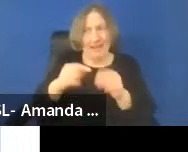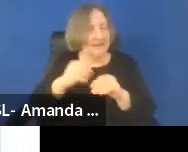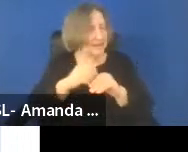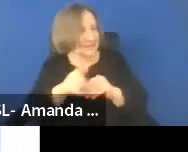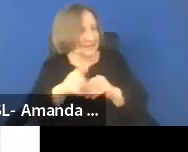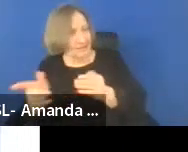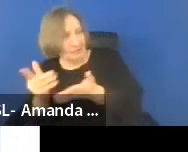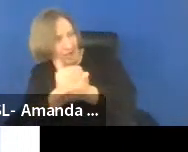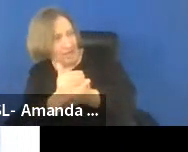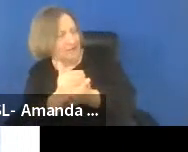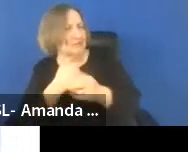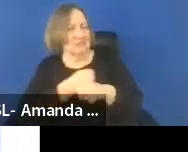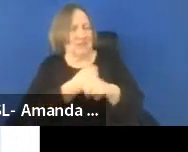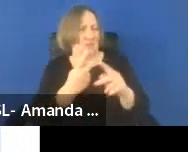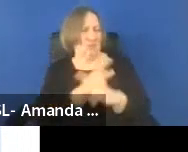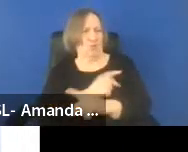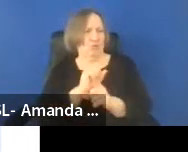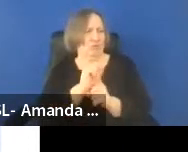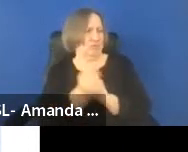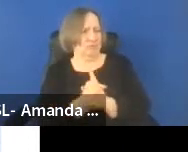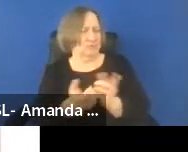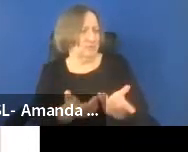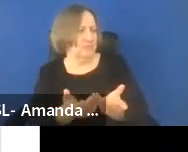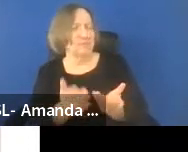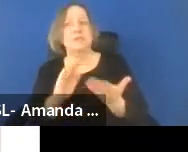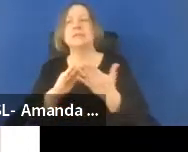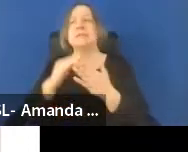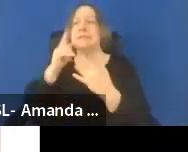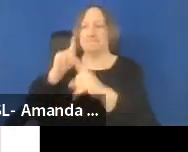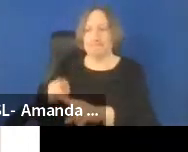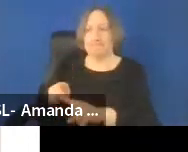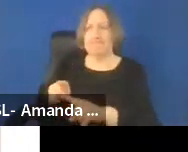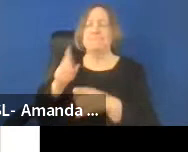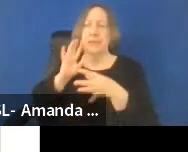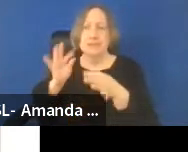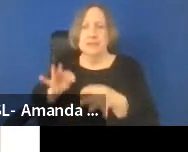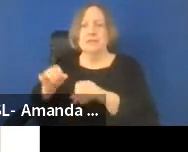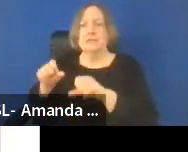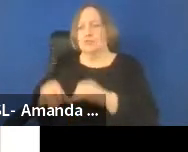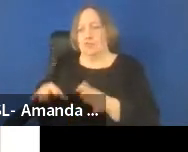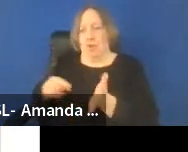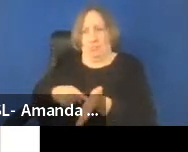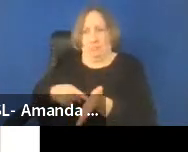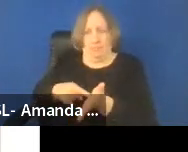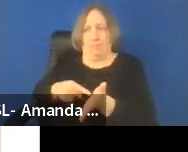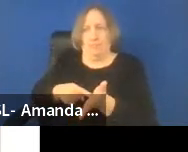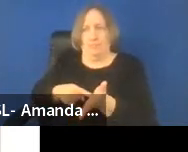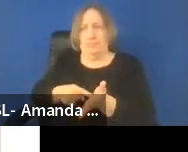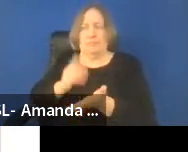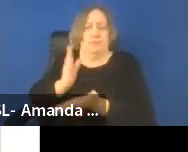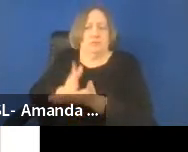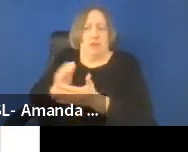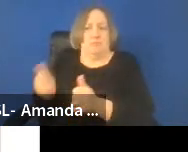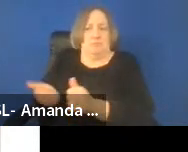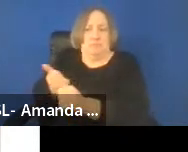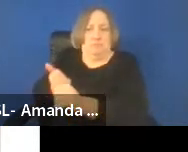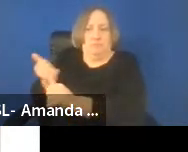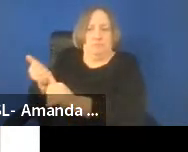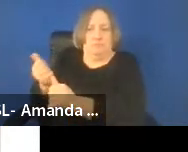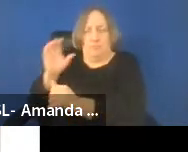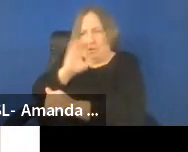a bad situation worse. The city agreed and decided to drop the debt and cease collections. I feel